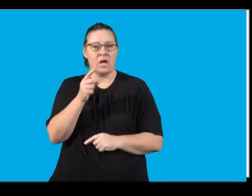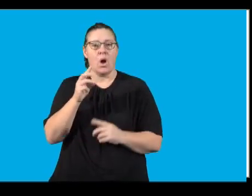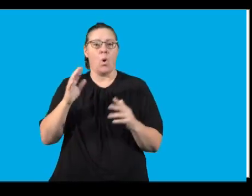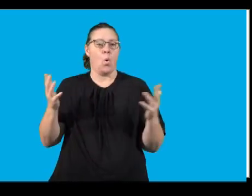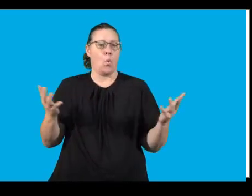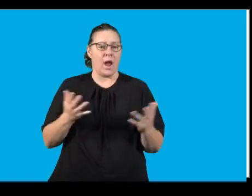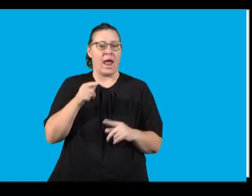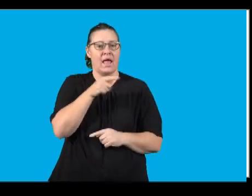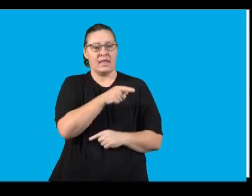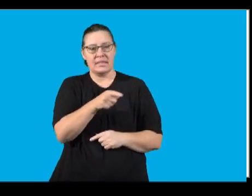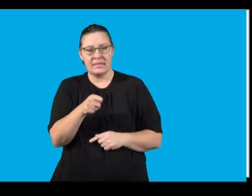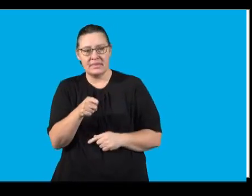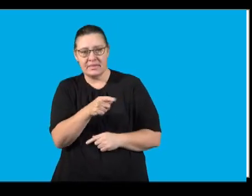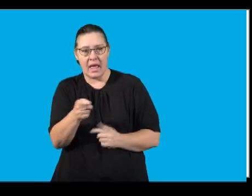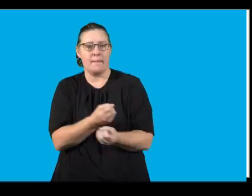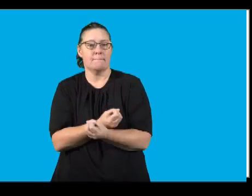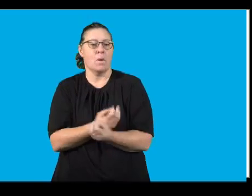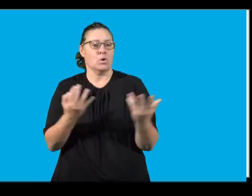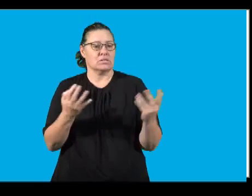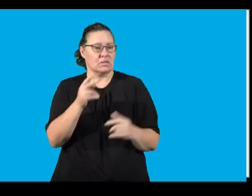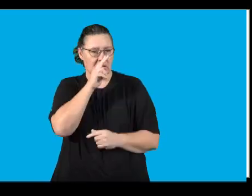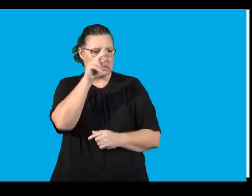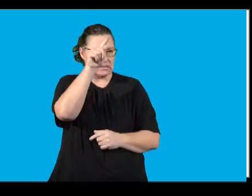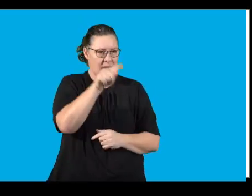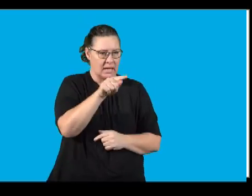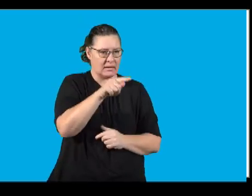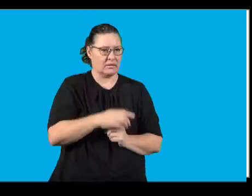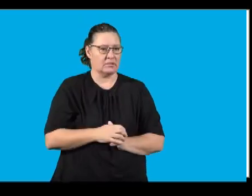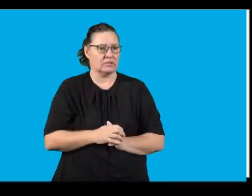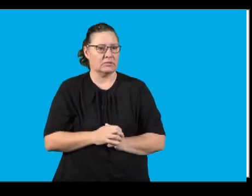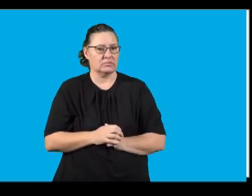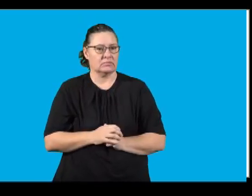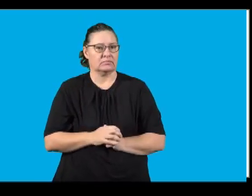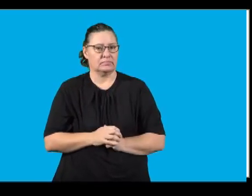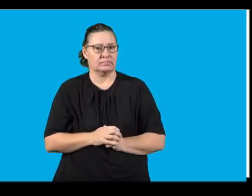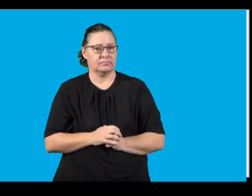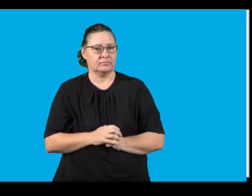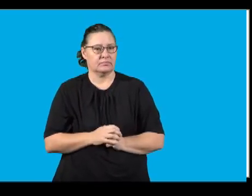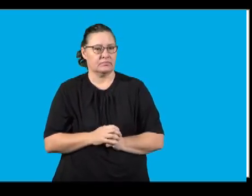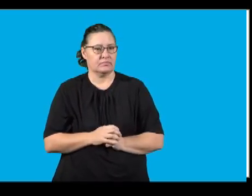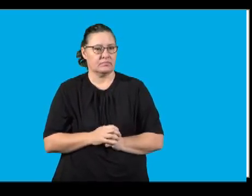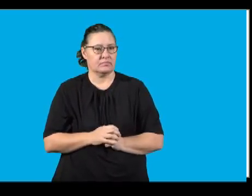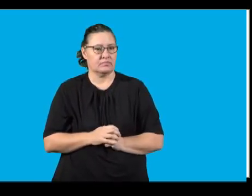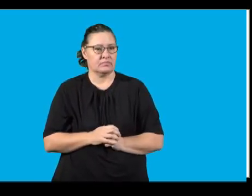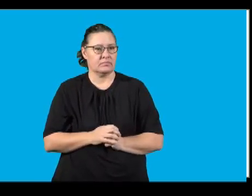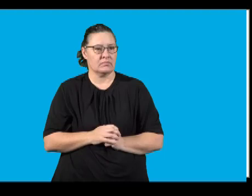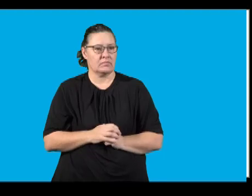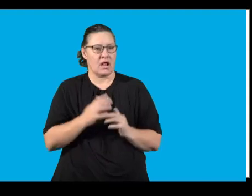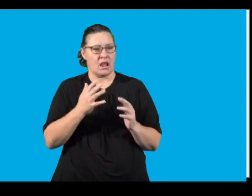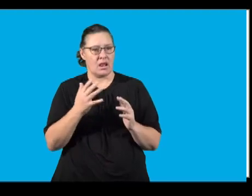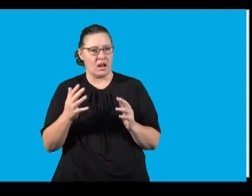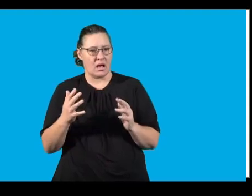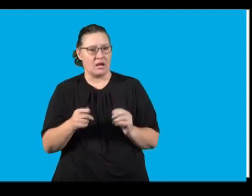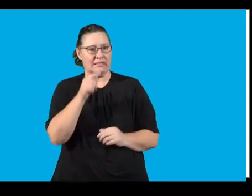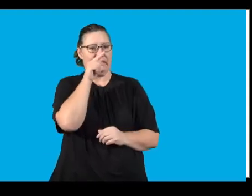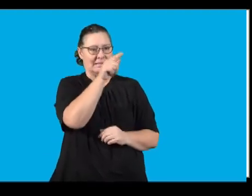line 7, 8, so there's line 5, all right? And if we go 2 lines, we go where the air is delicate, blah, blah,